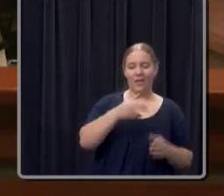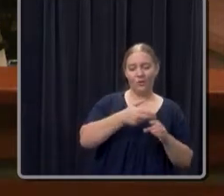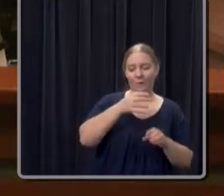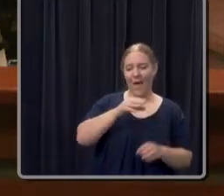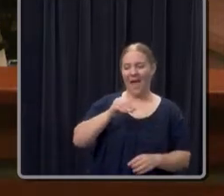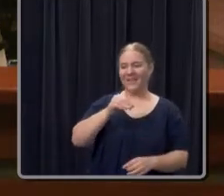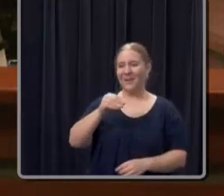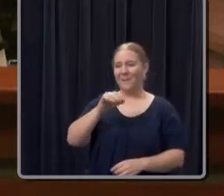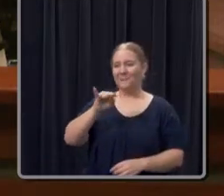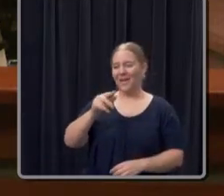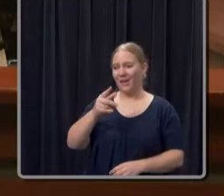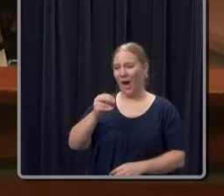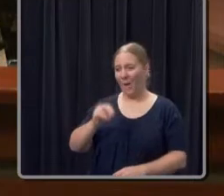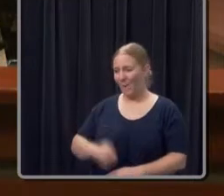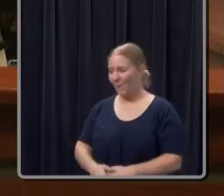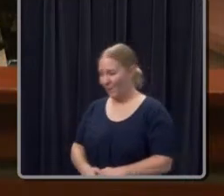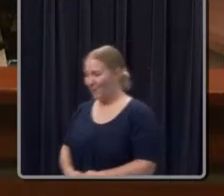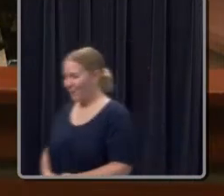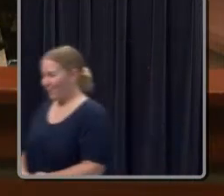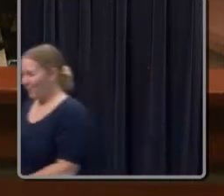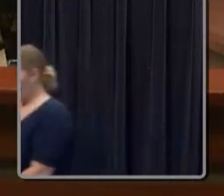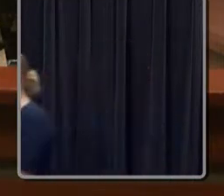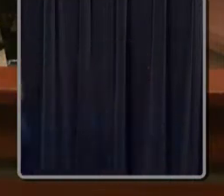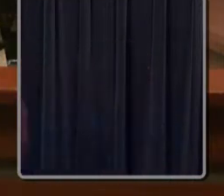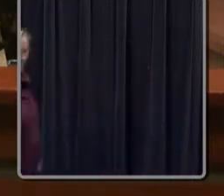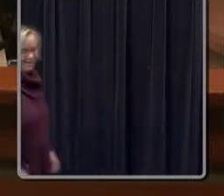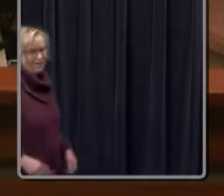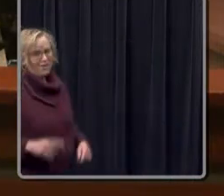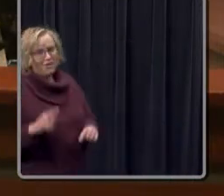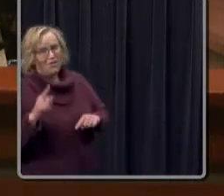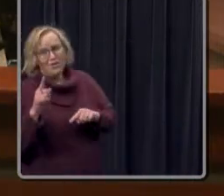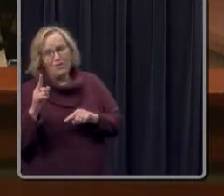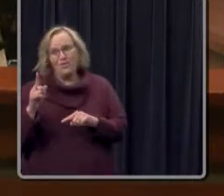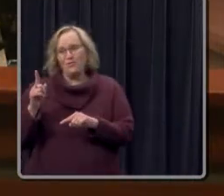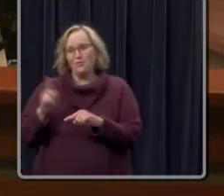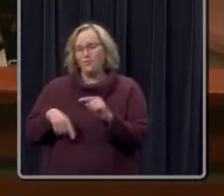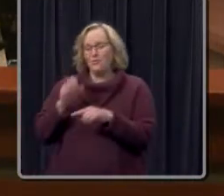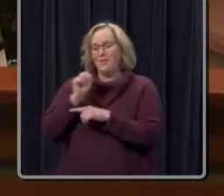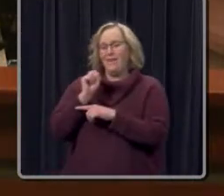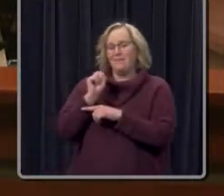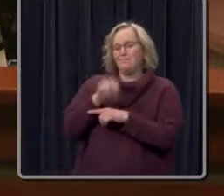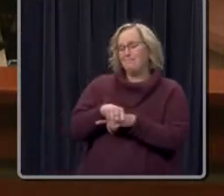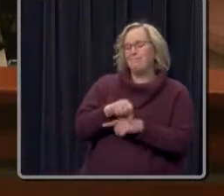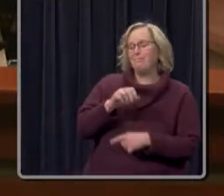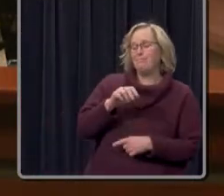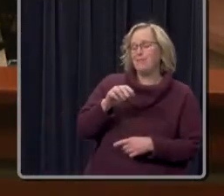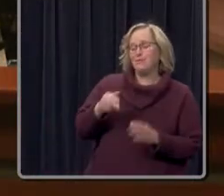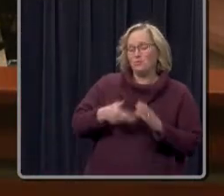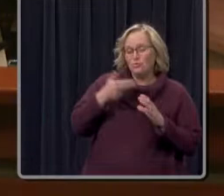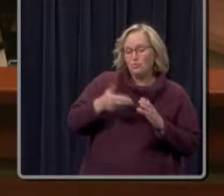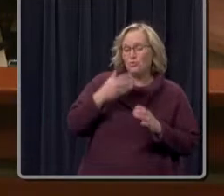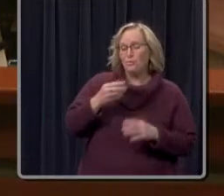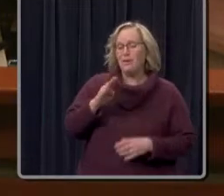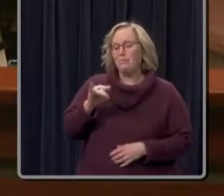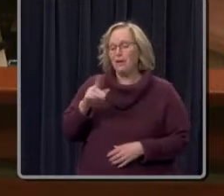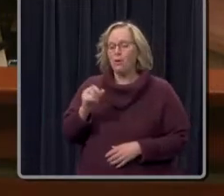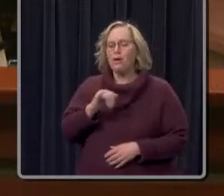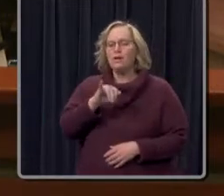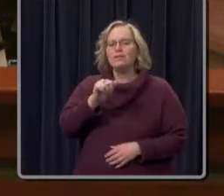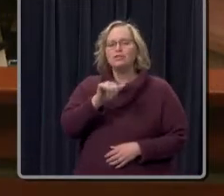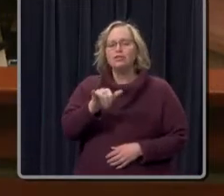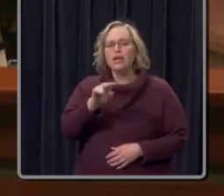I wouldn't put those together either. Top soup and bingo. But that's awesome. Jay Novacek, maybe you should try that at West. Soup and bingo, buddy.